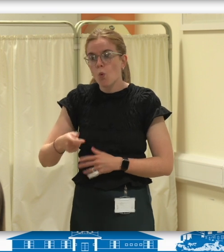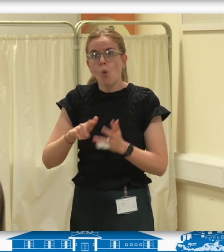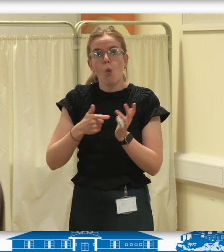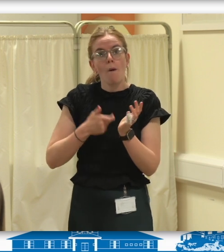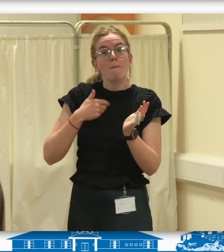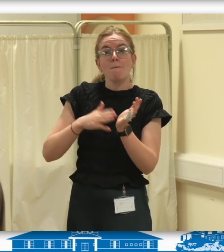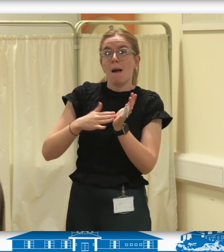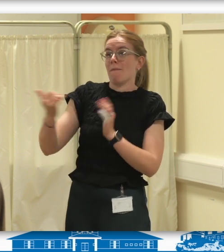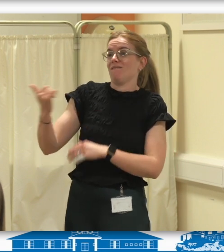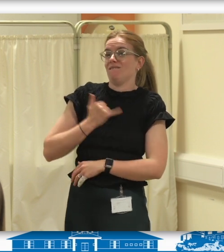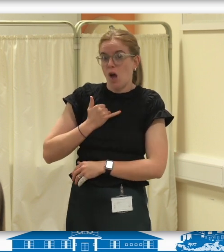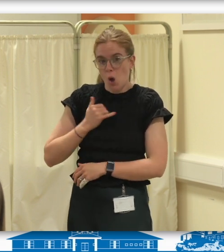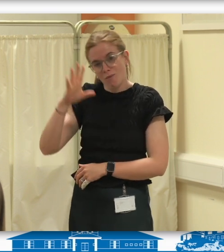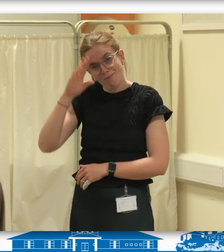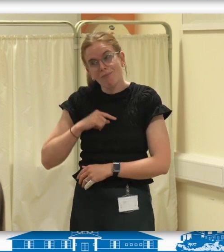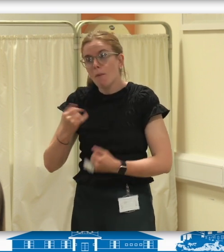poorly?